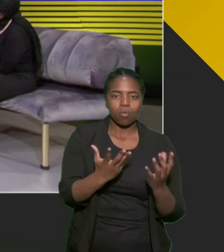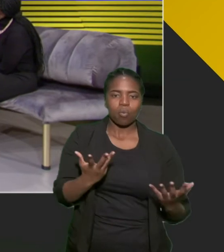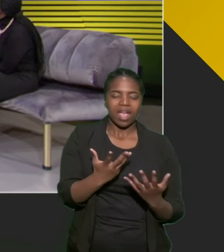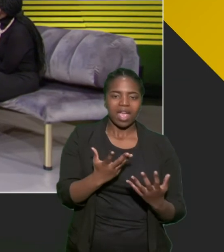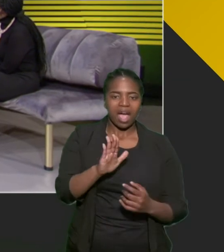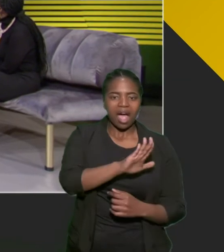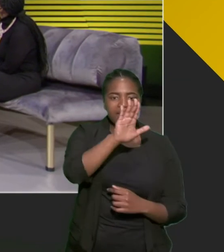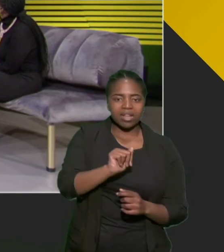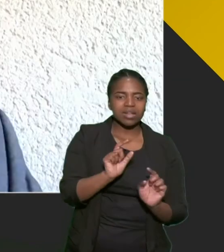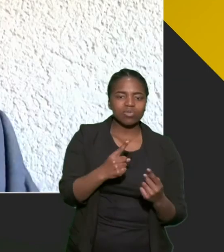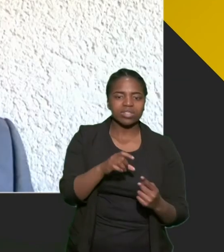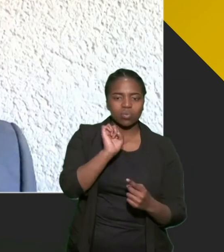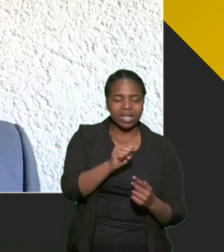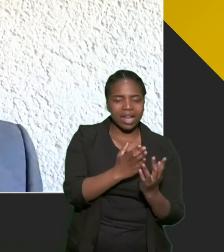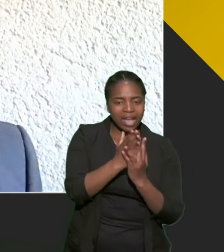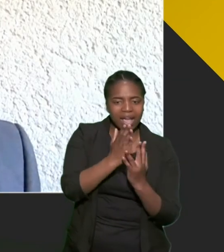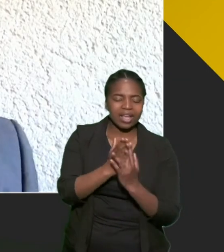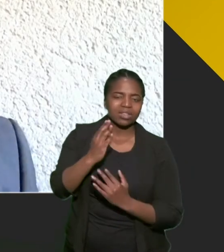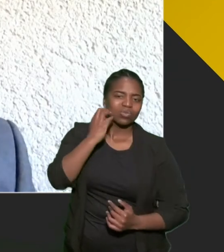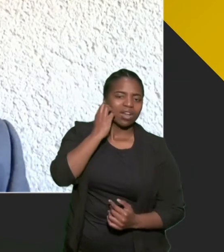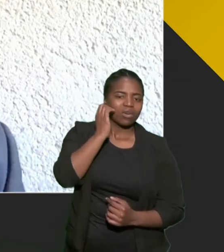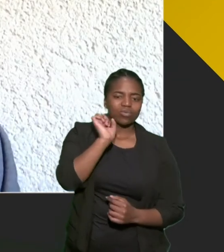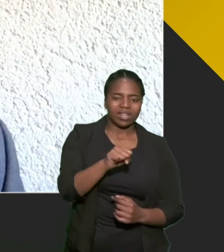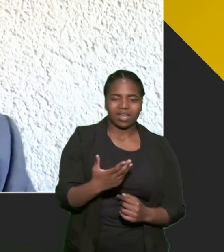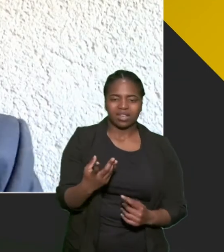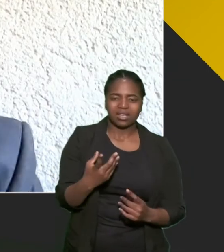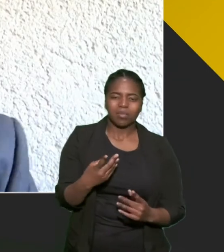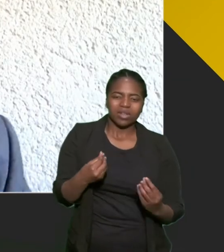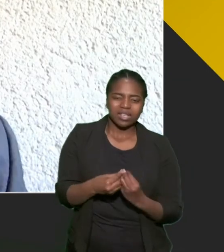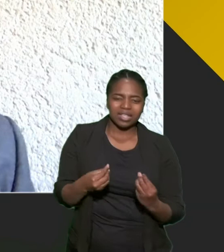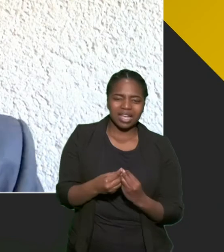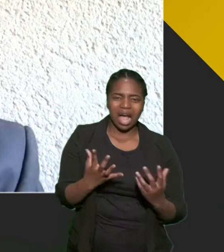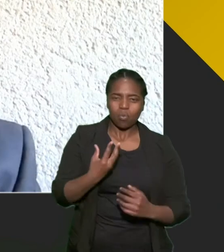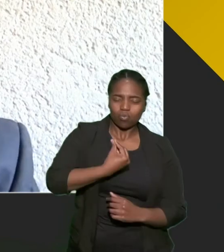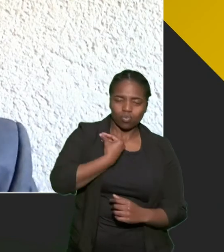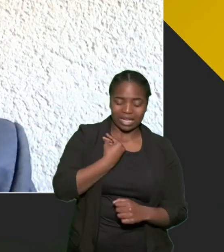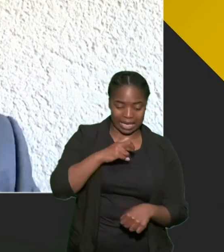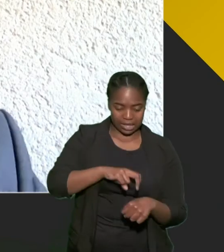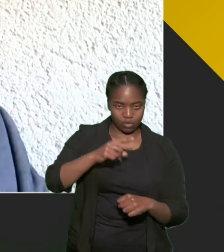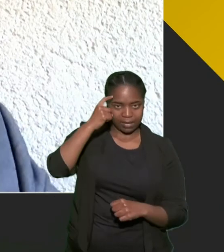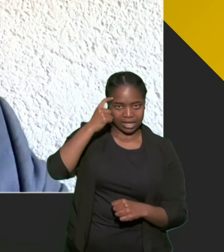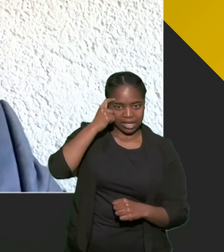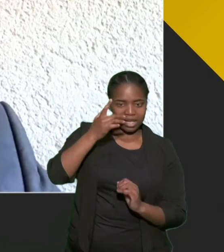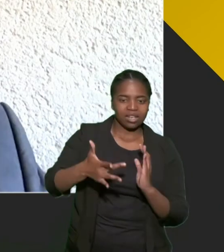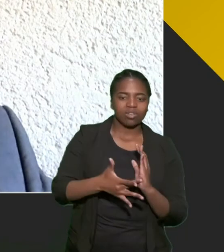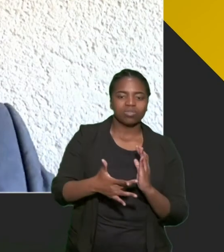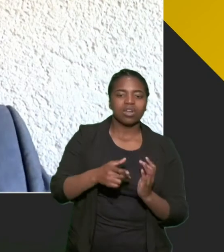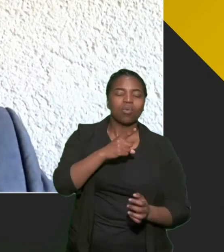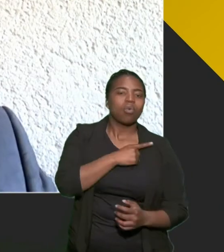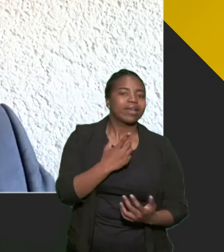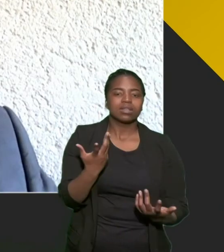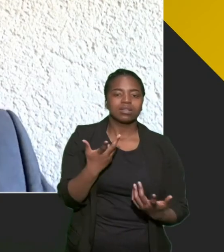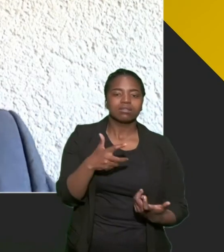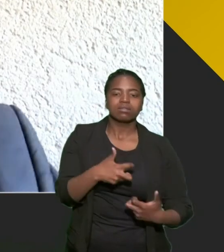African music that we can all access on our phones. We are wanting to show you that this is how young people need to be thinking. Yeah. Because what are the odds